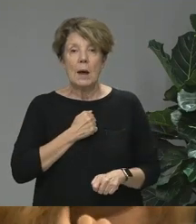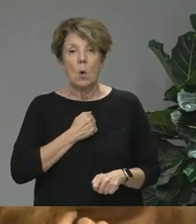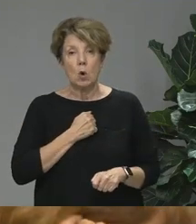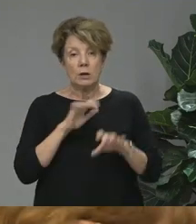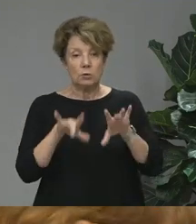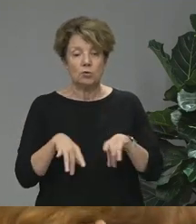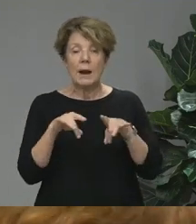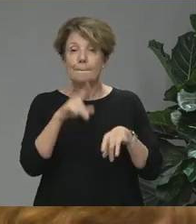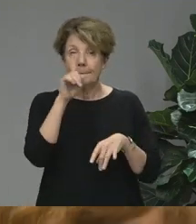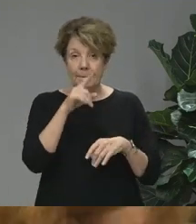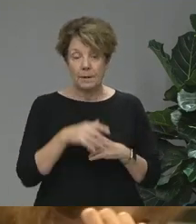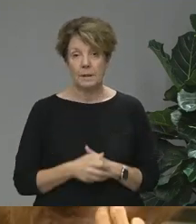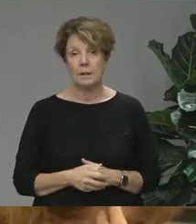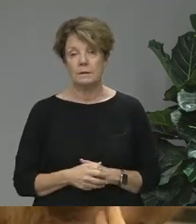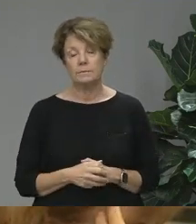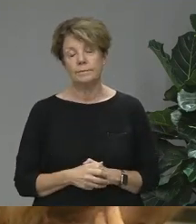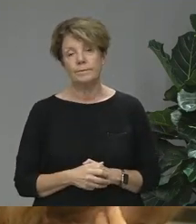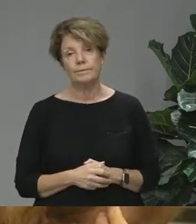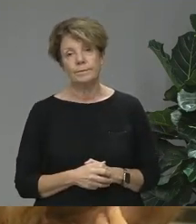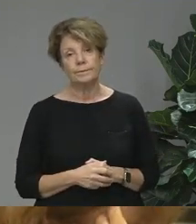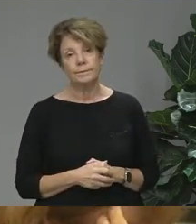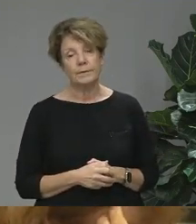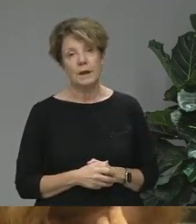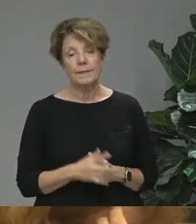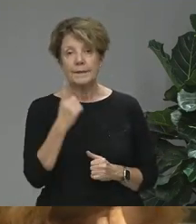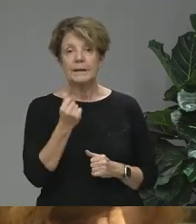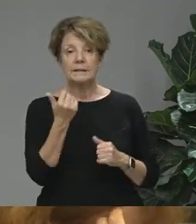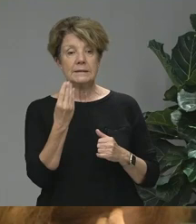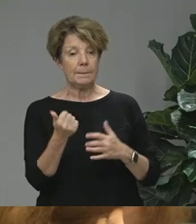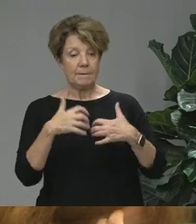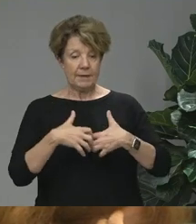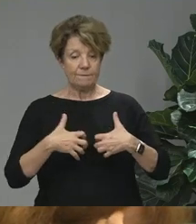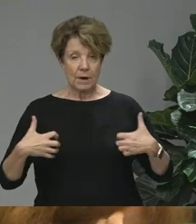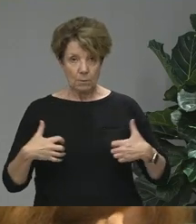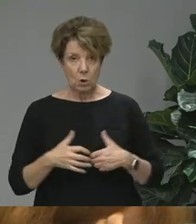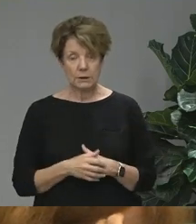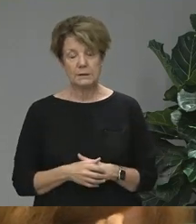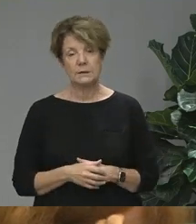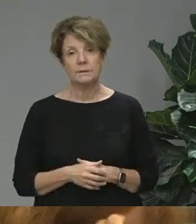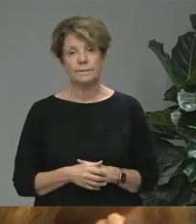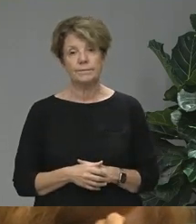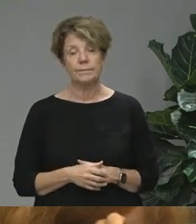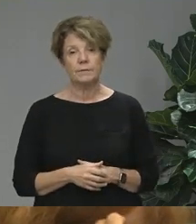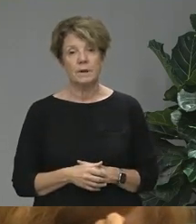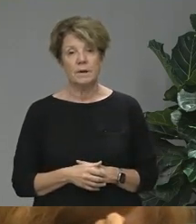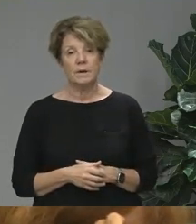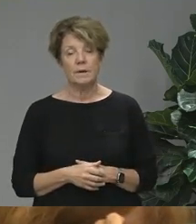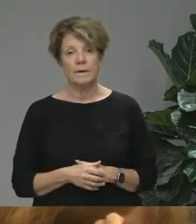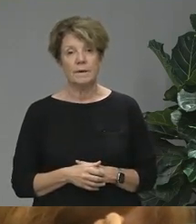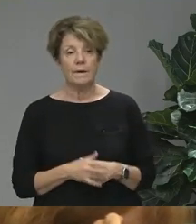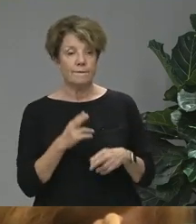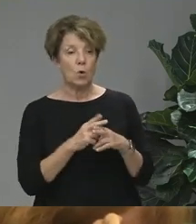be at least some of the frameworks, Professor Croucher, for what are the real